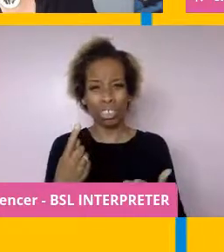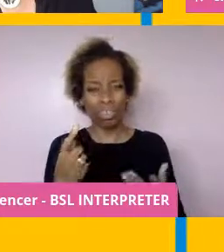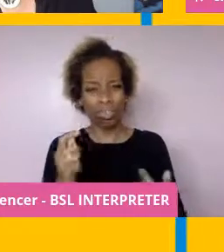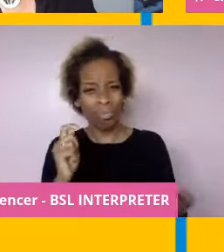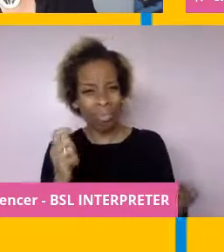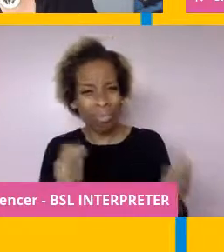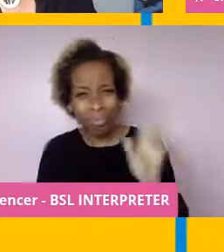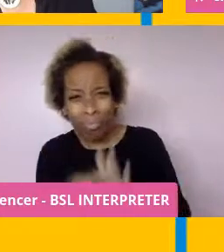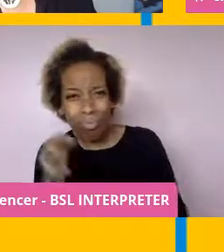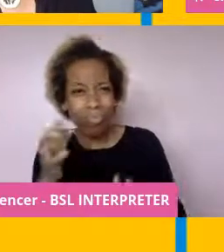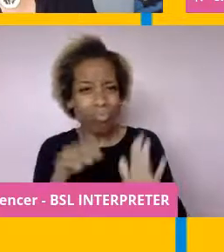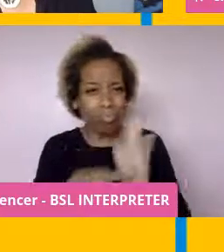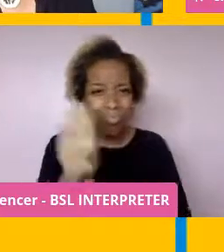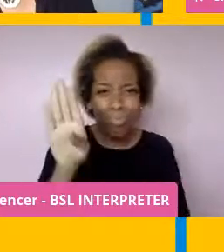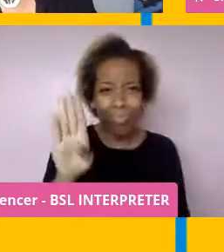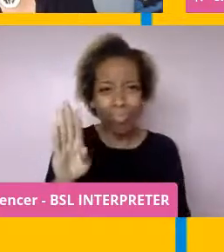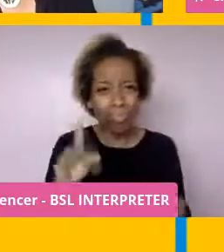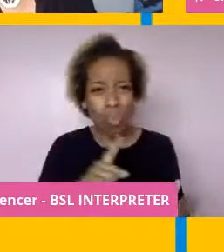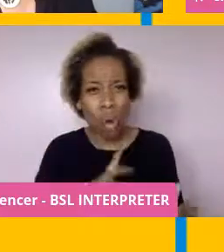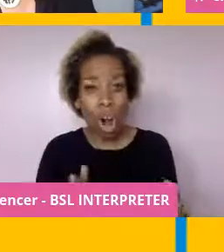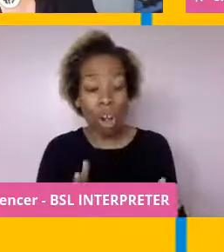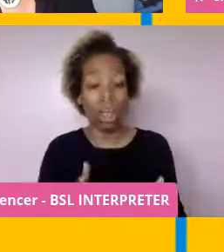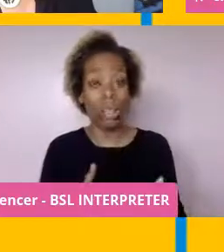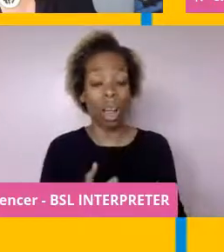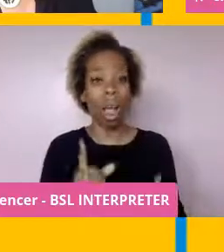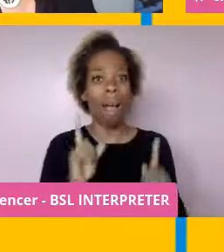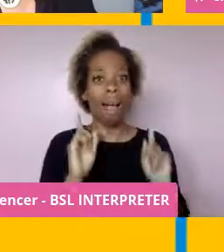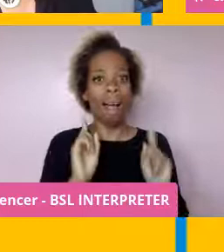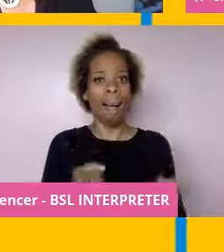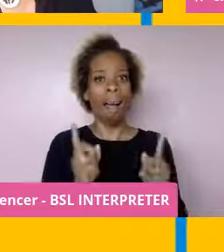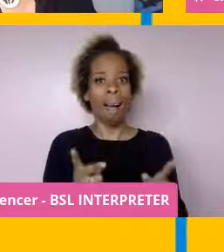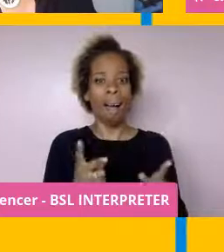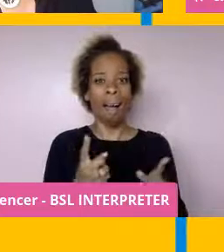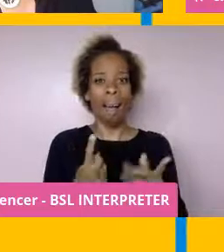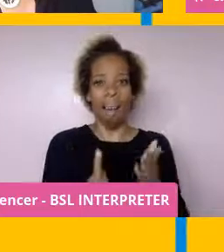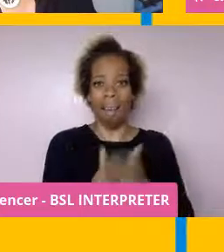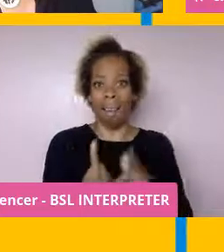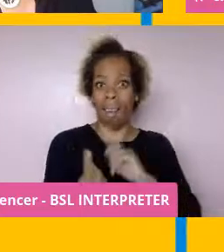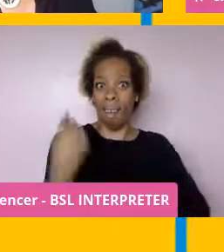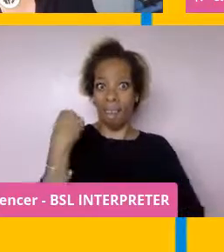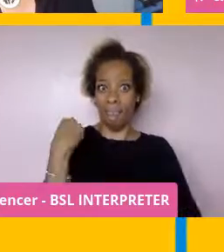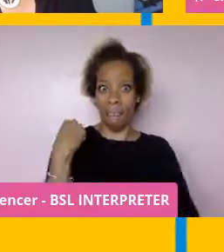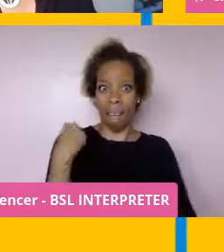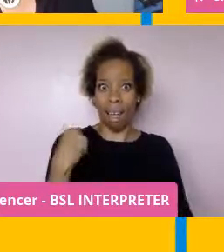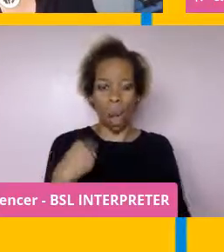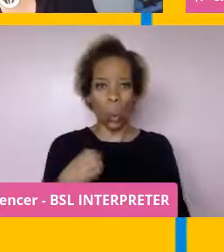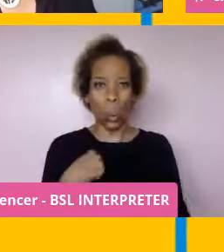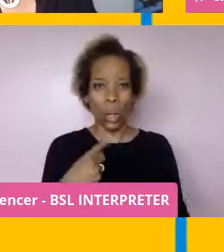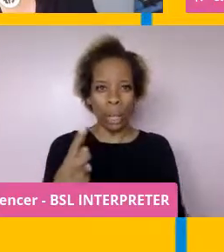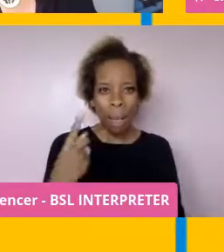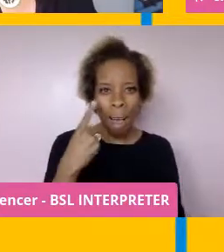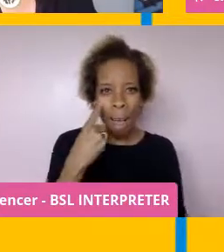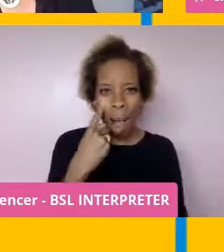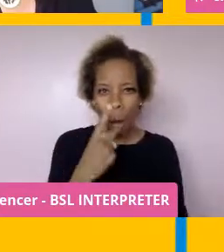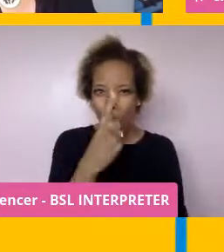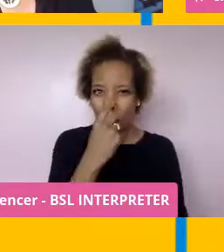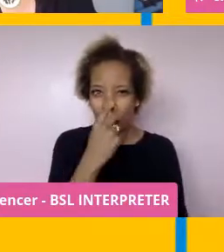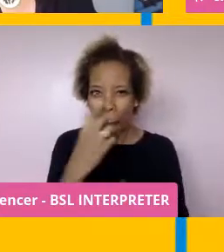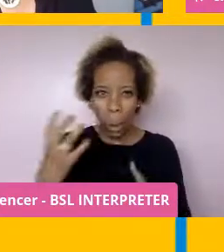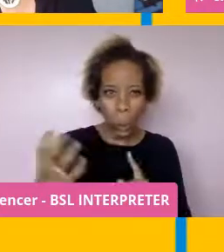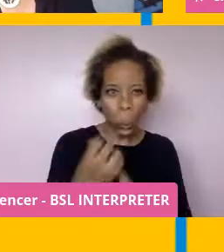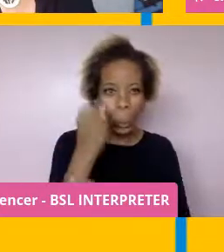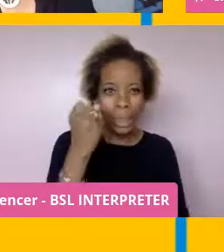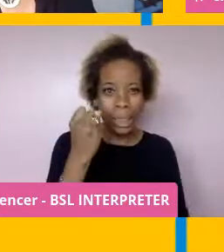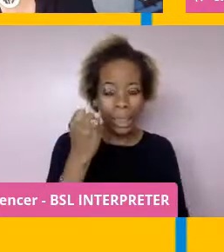it's about picking your moment, and that was our moment. And we took it from the back burner to being hourly paid